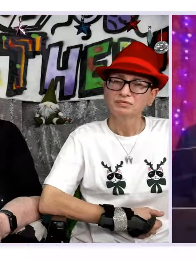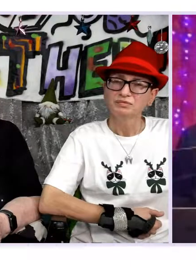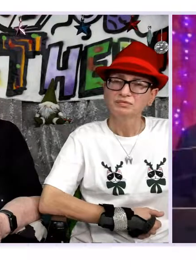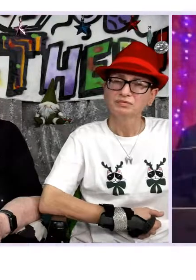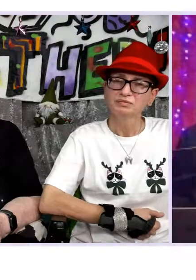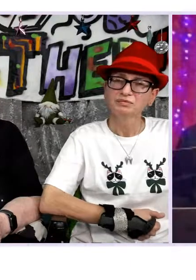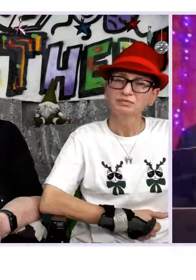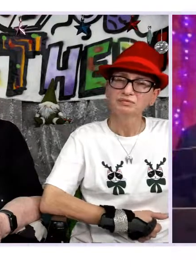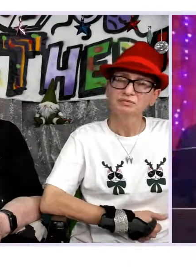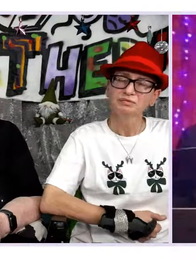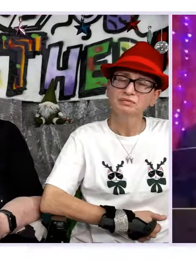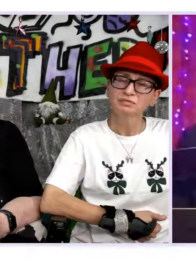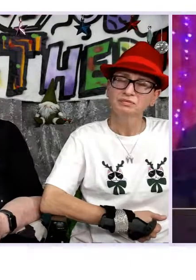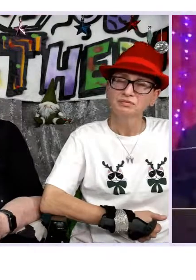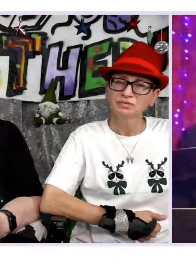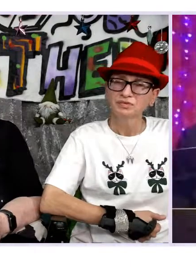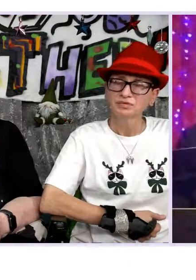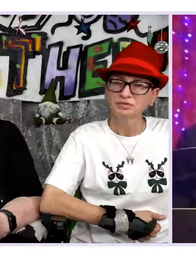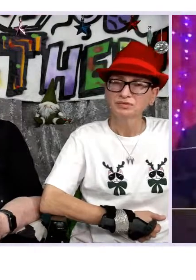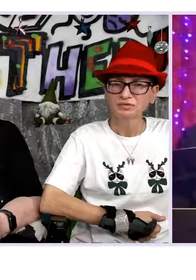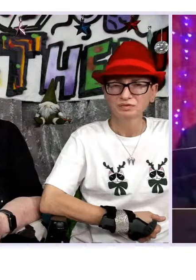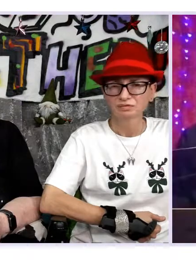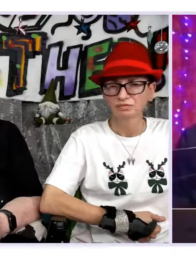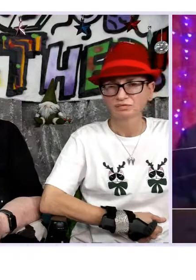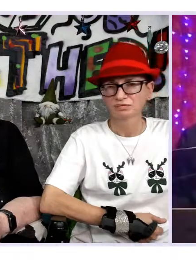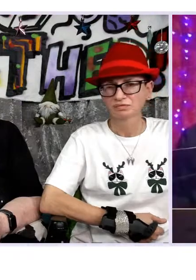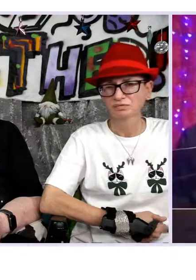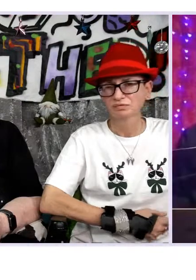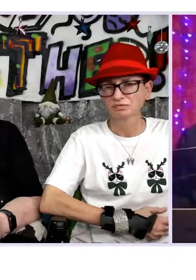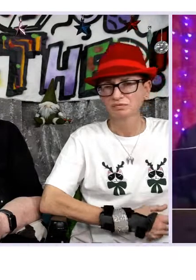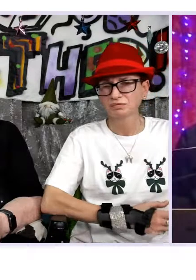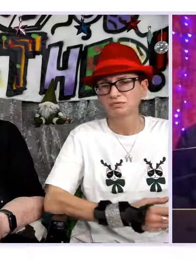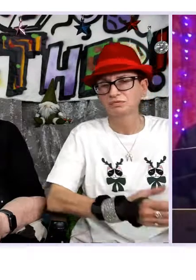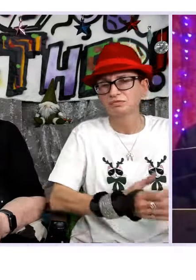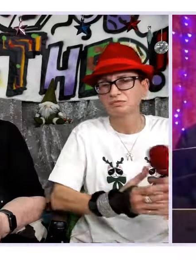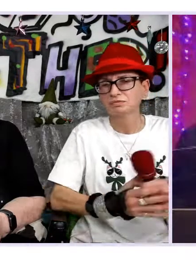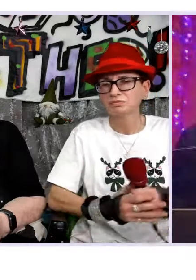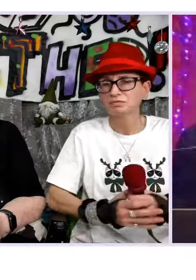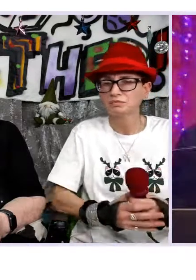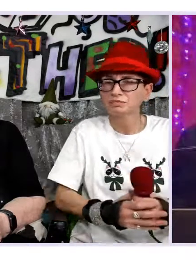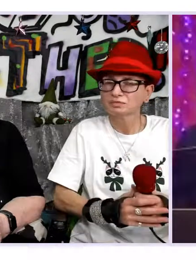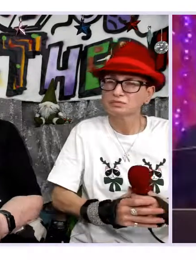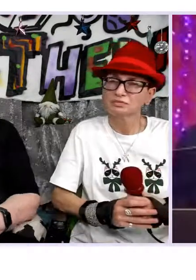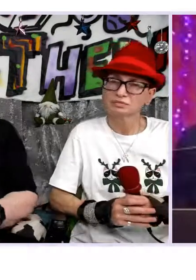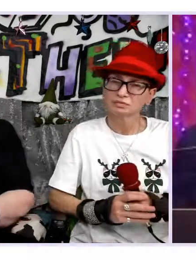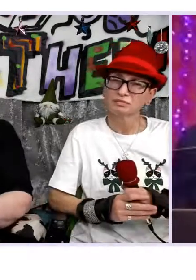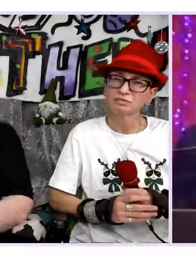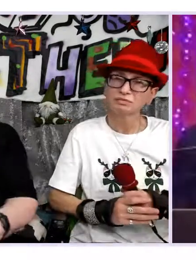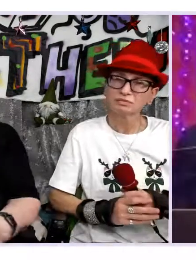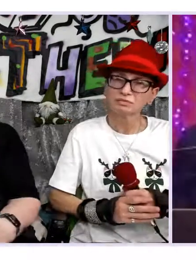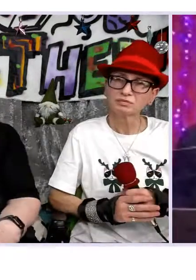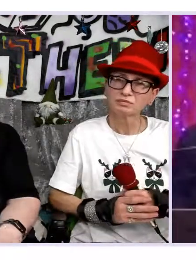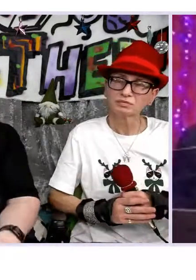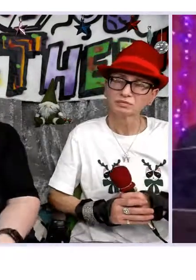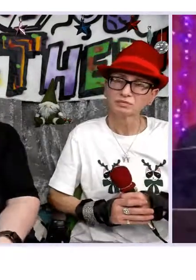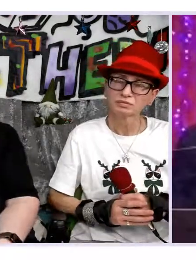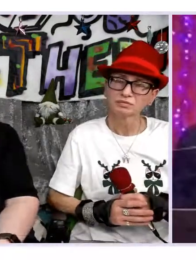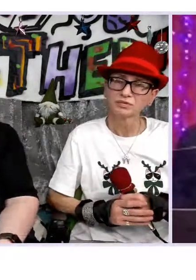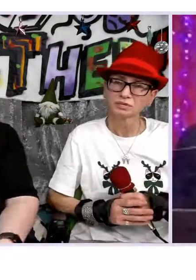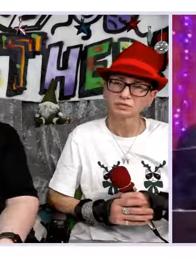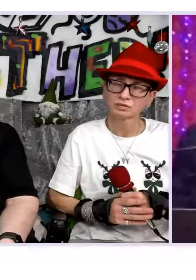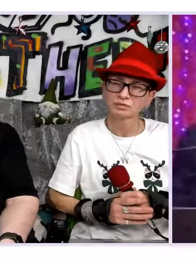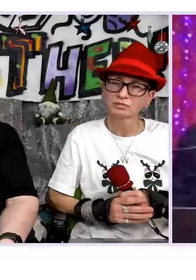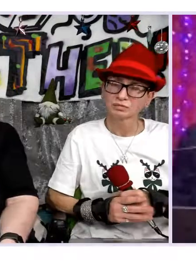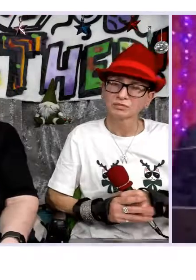discrimination is that last night there was a Champions League match between